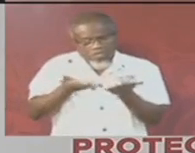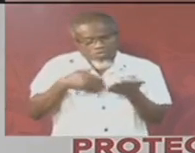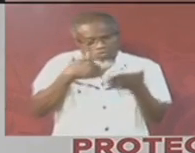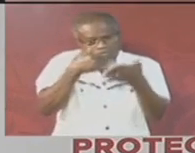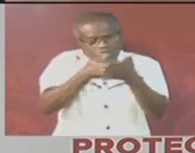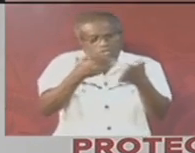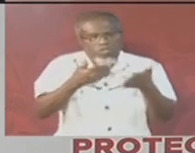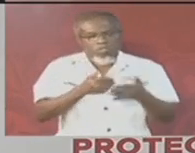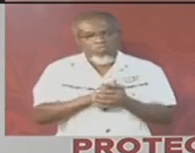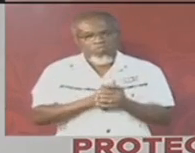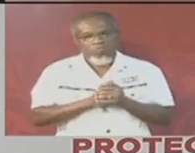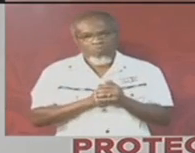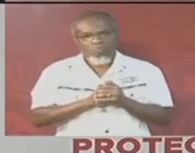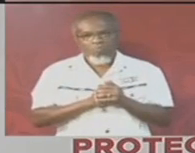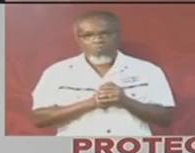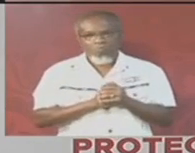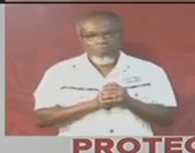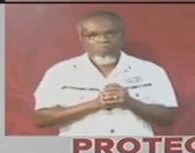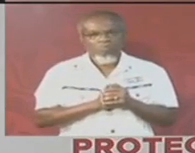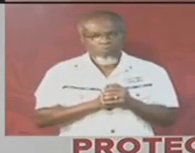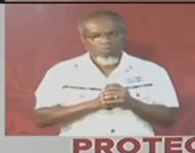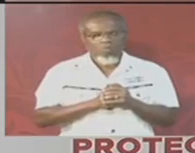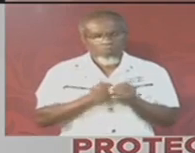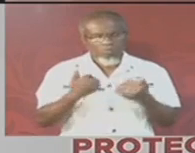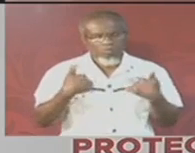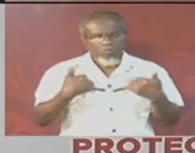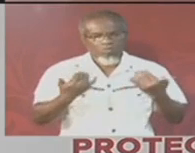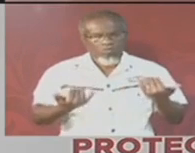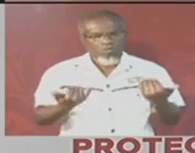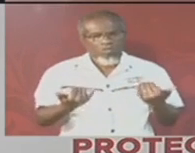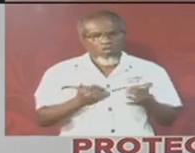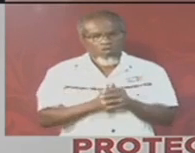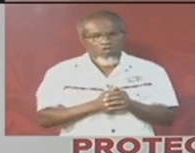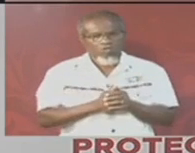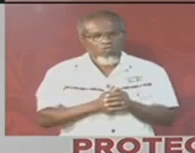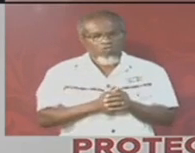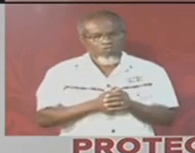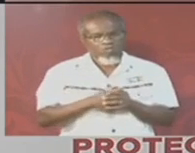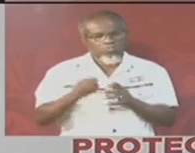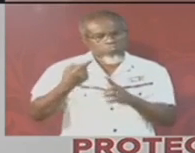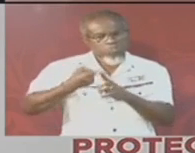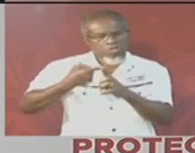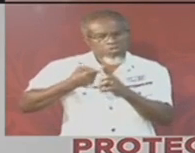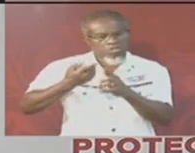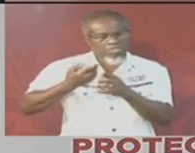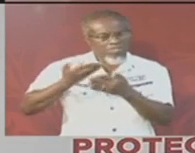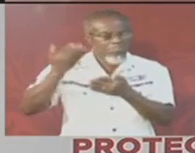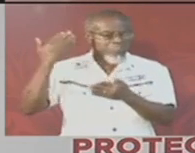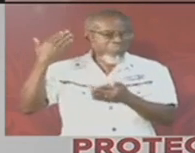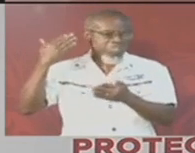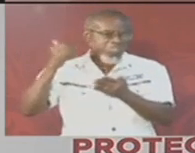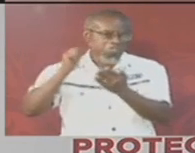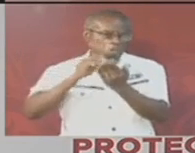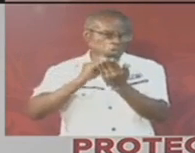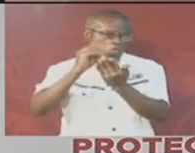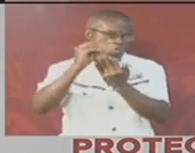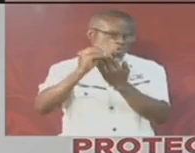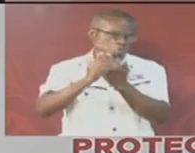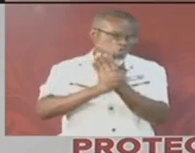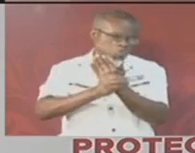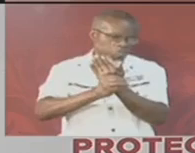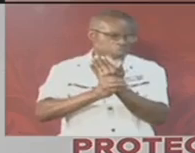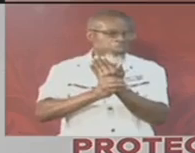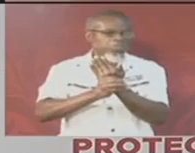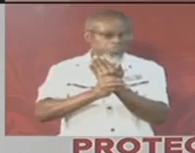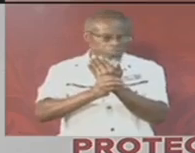and facility we have been engaging with over the past several months, since October 1st to up to 2 days ago. So